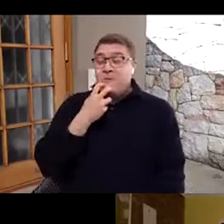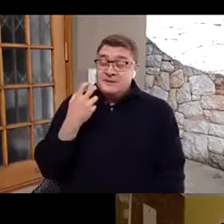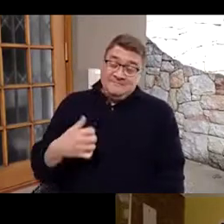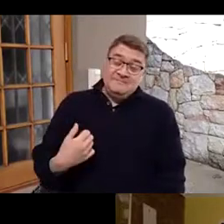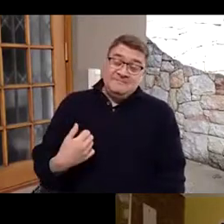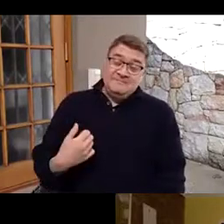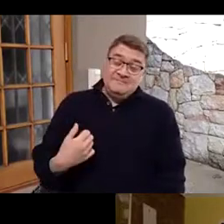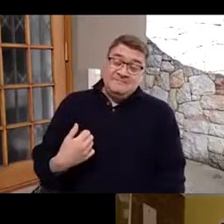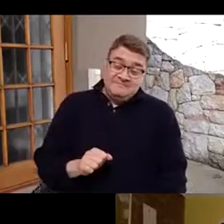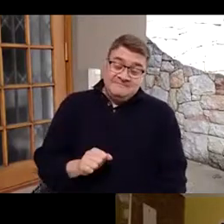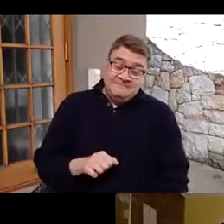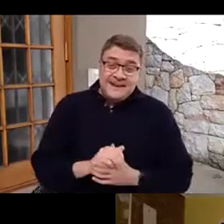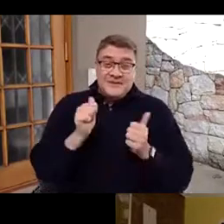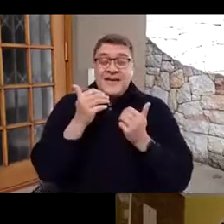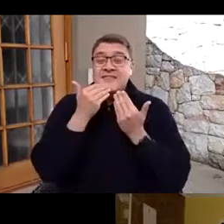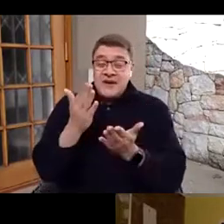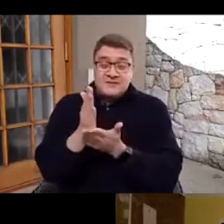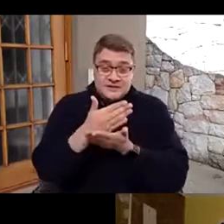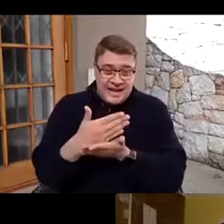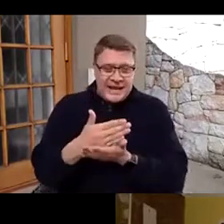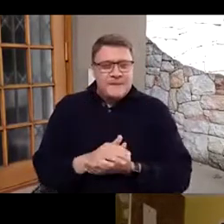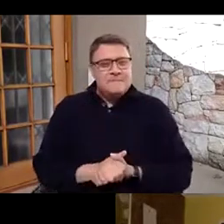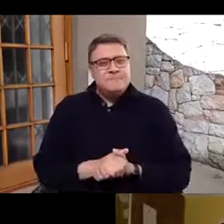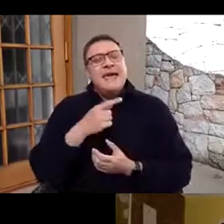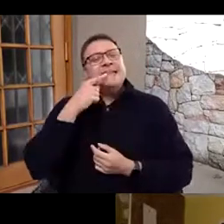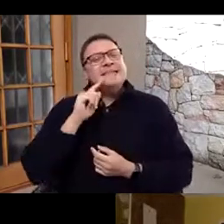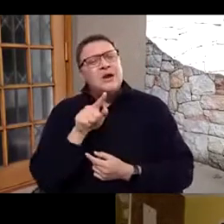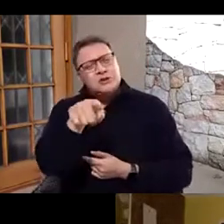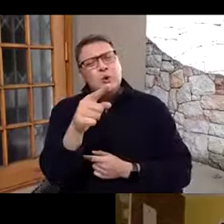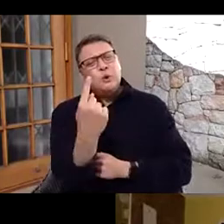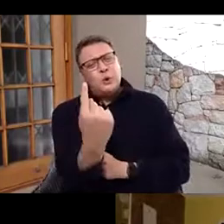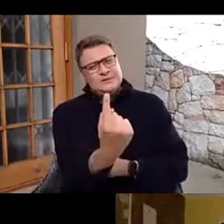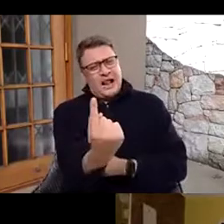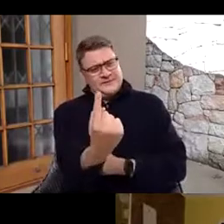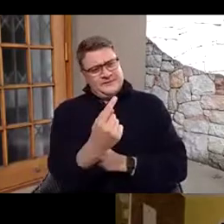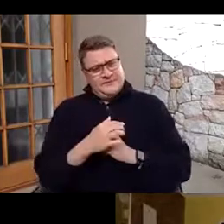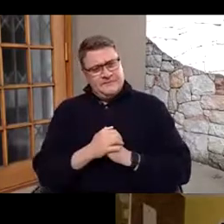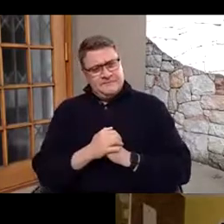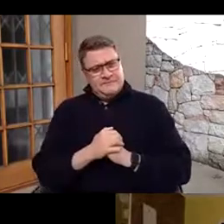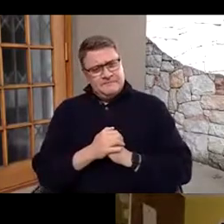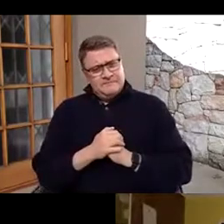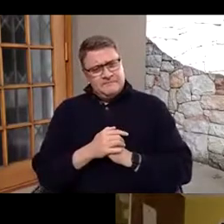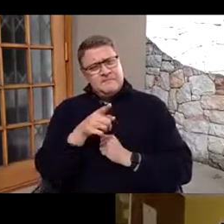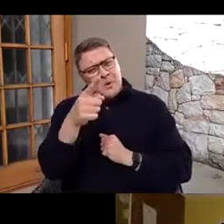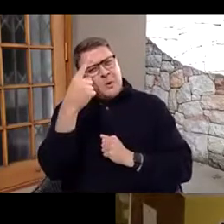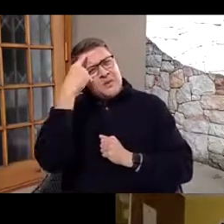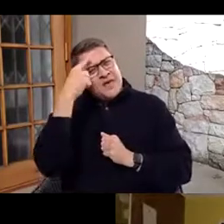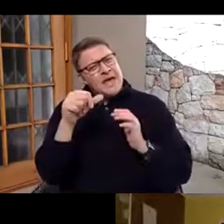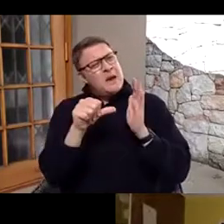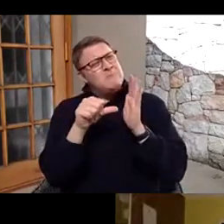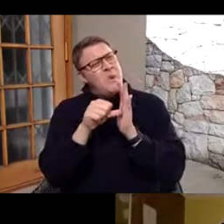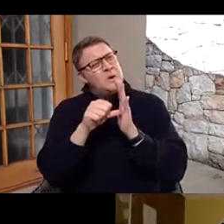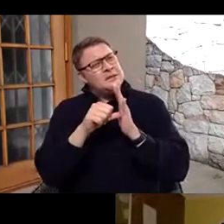you for sharing that. And Terence, for yourself, what would you say the importance of creating inclusive